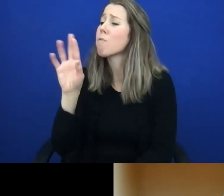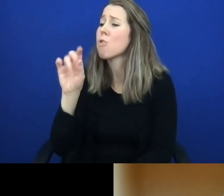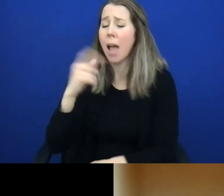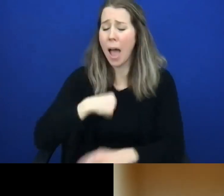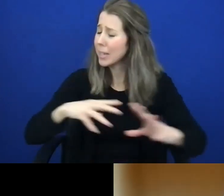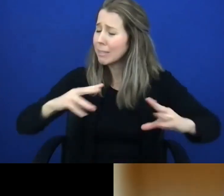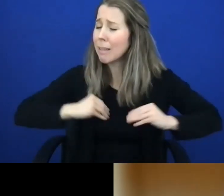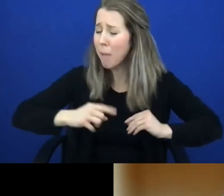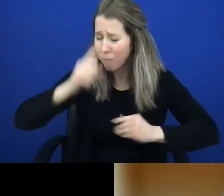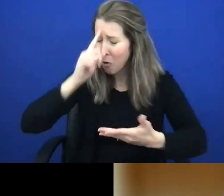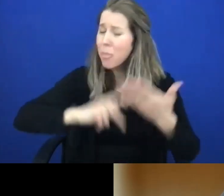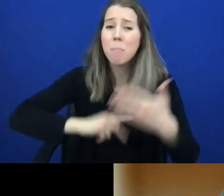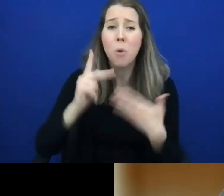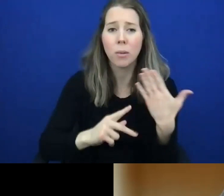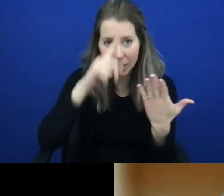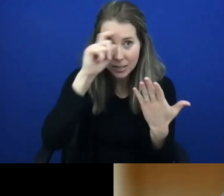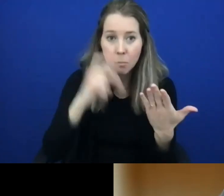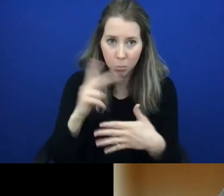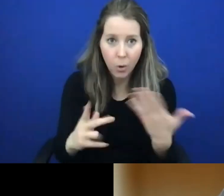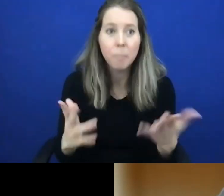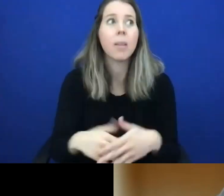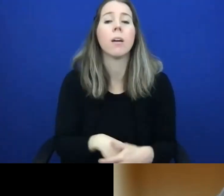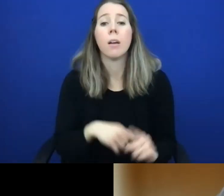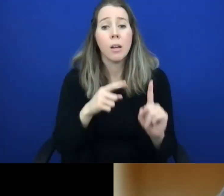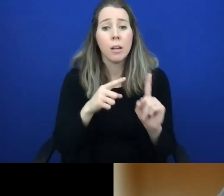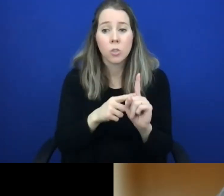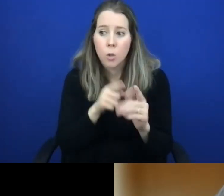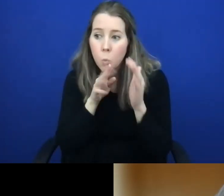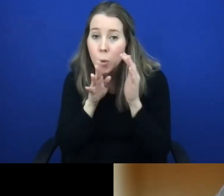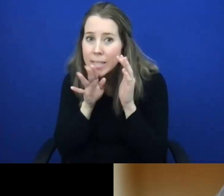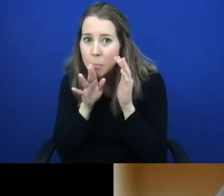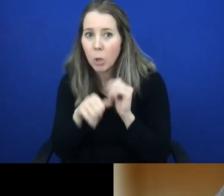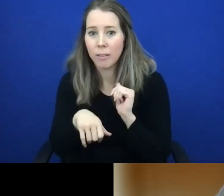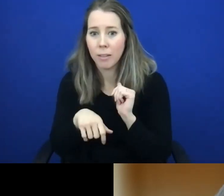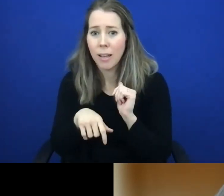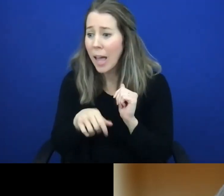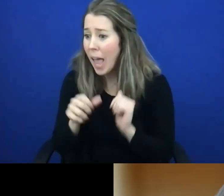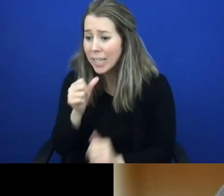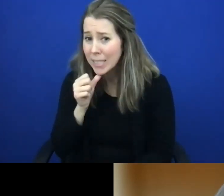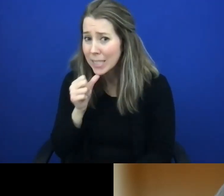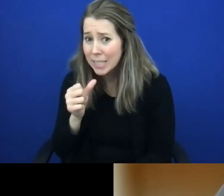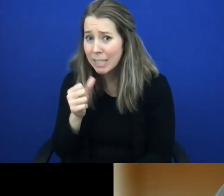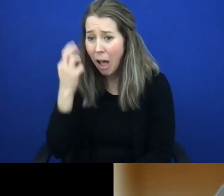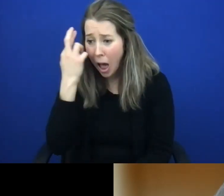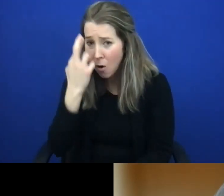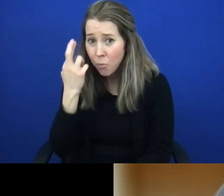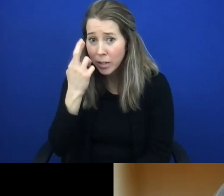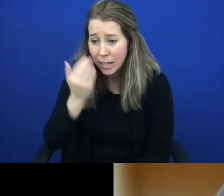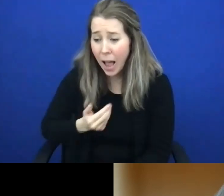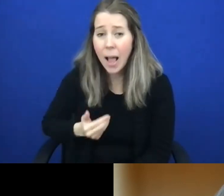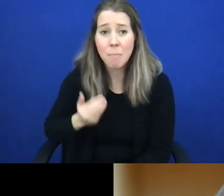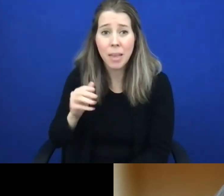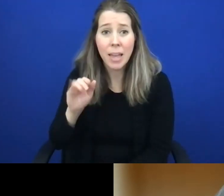the program, the summer program. And she whispered to me, and it's not because I'm